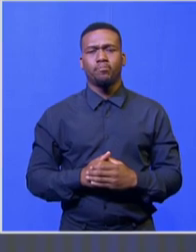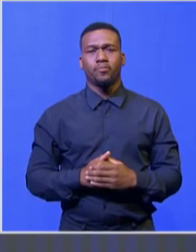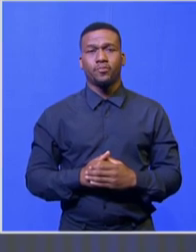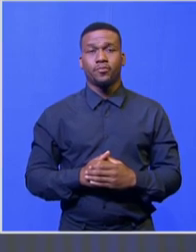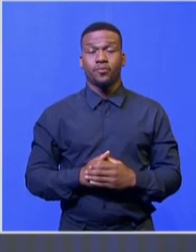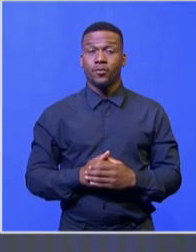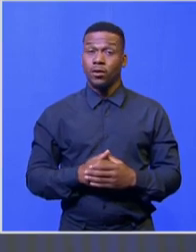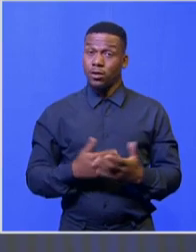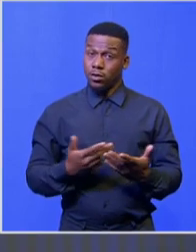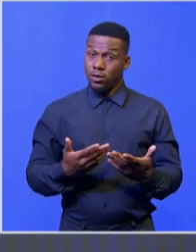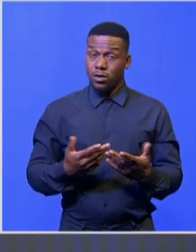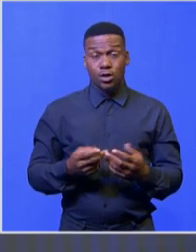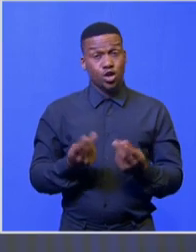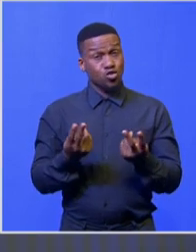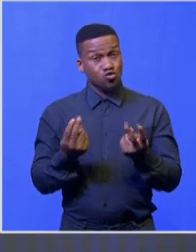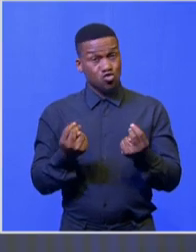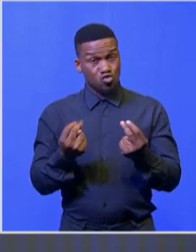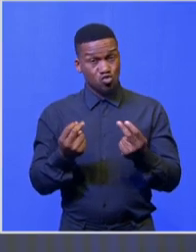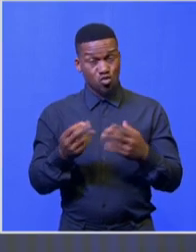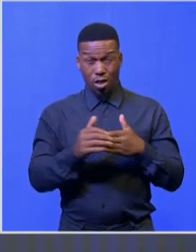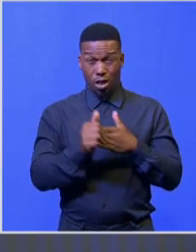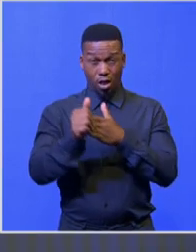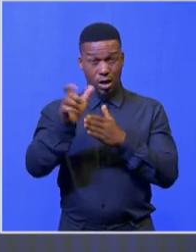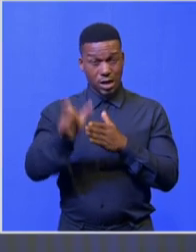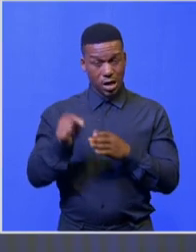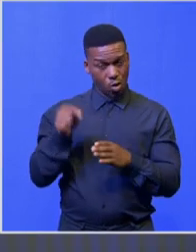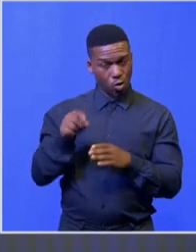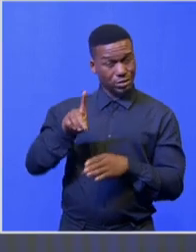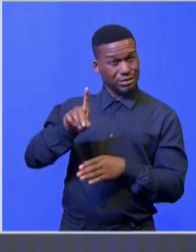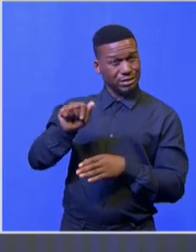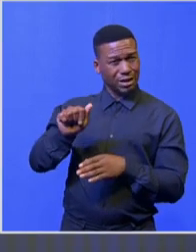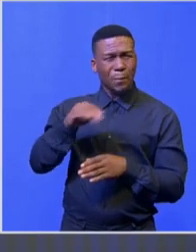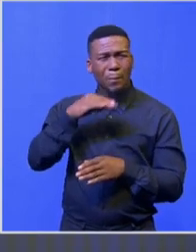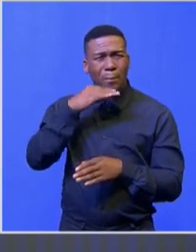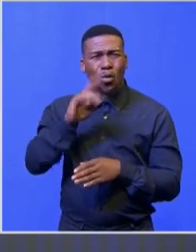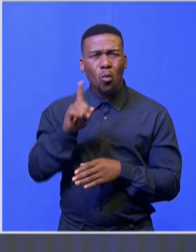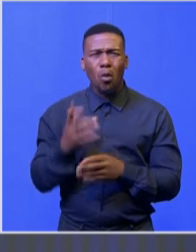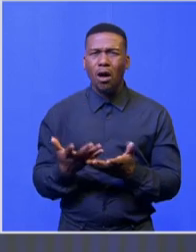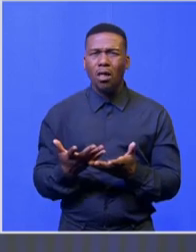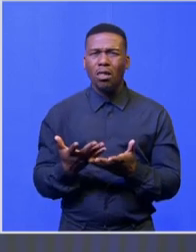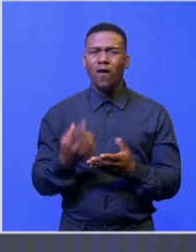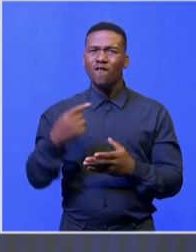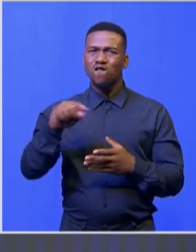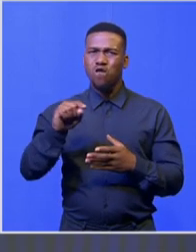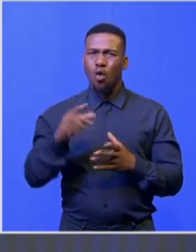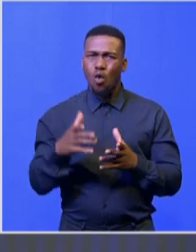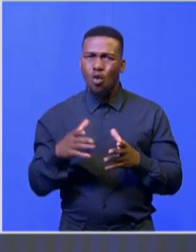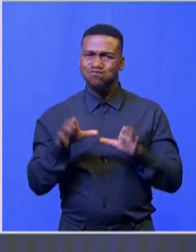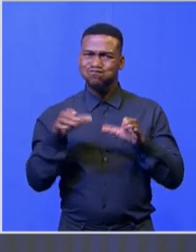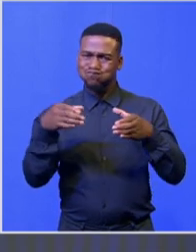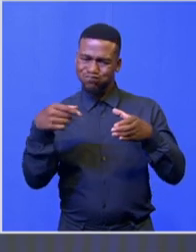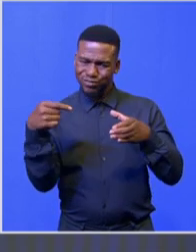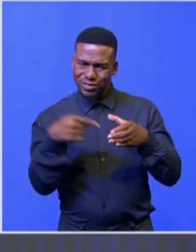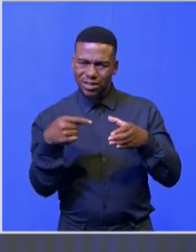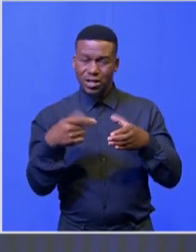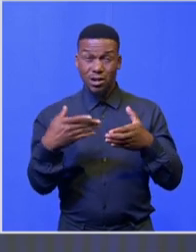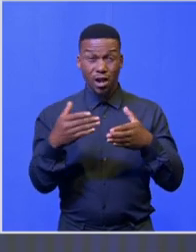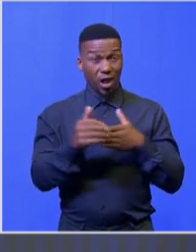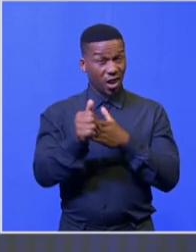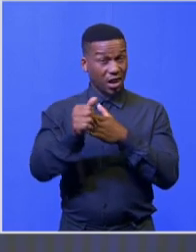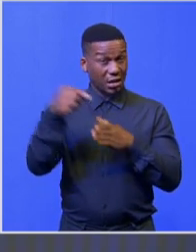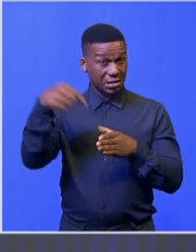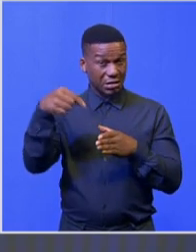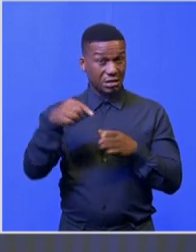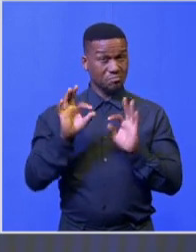So what does the new leadership of the Democratic Alliance really mean for the brand of the party? And are these the leaders that will hold the party in